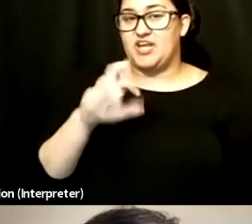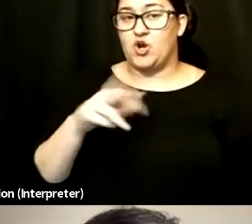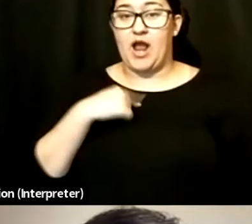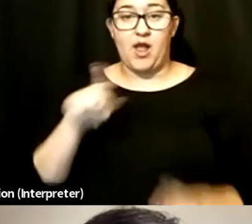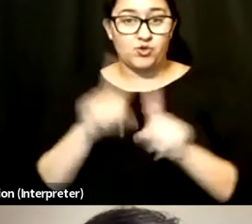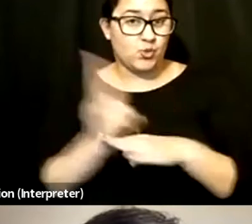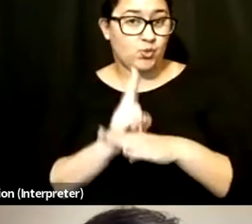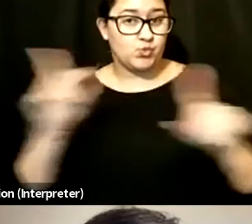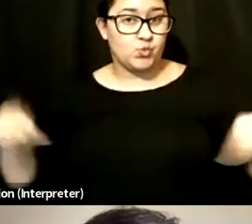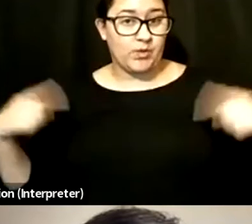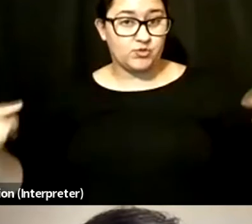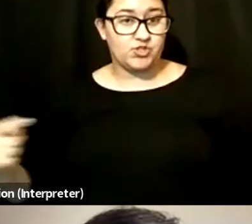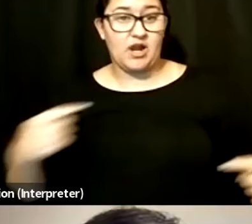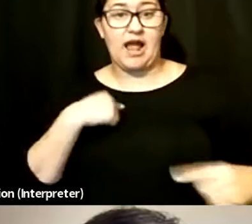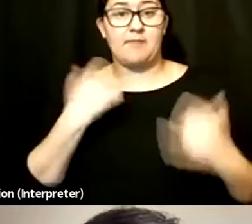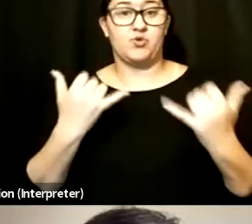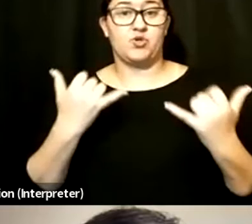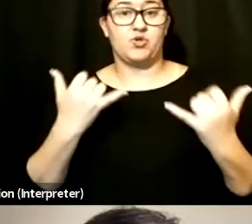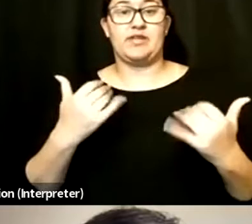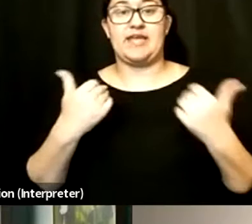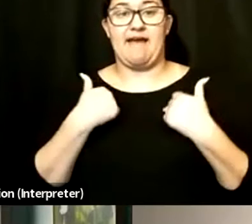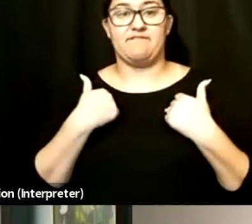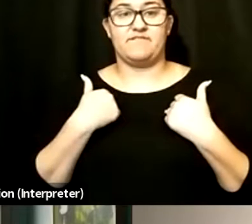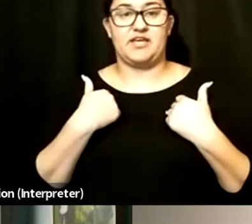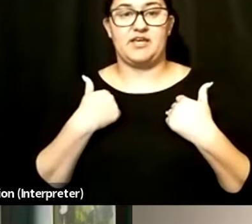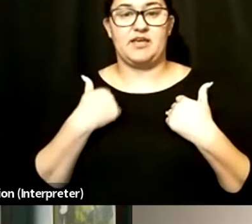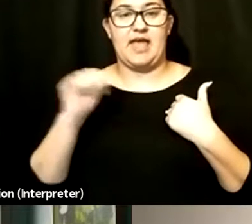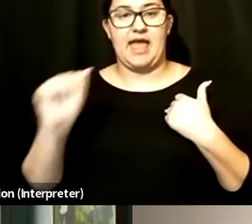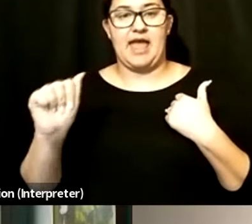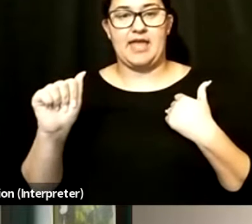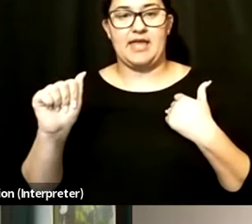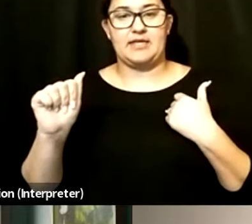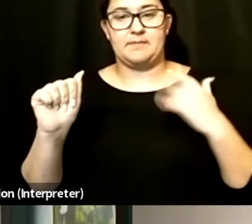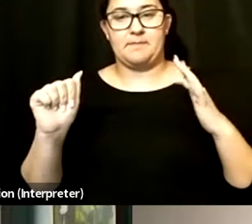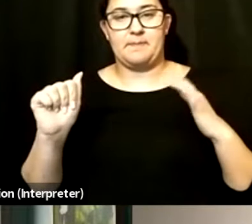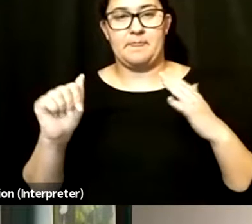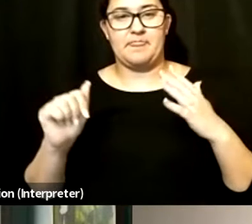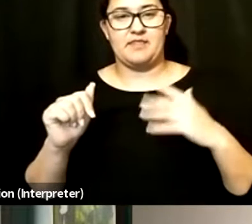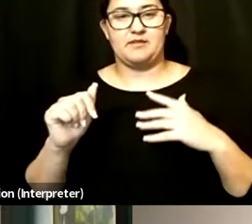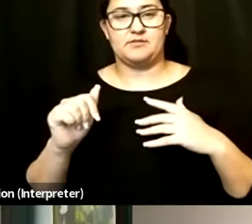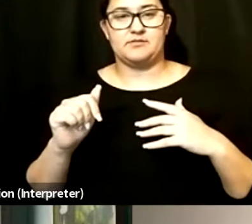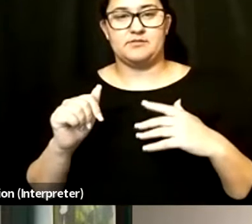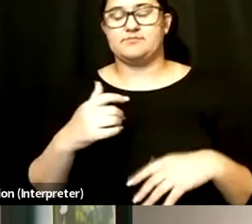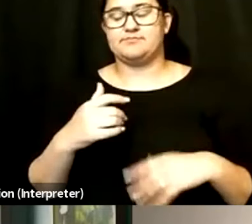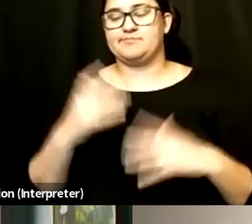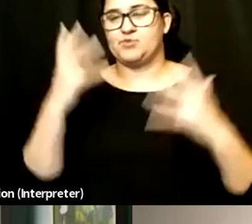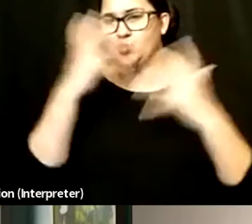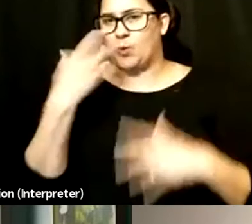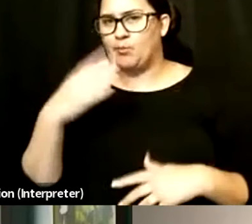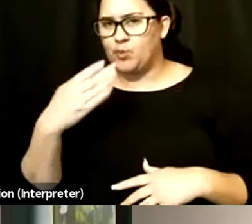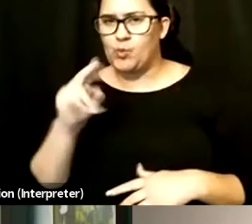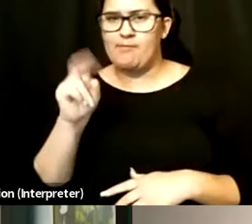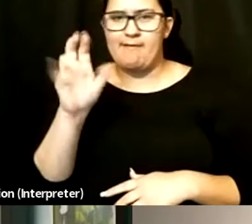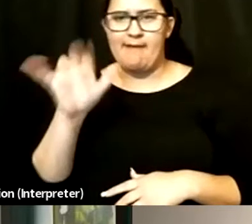I am currently wearing a navy blue top and navy blue sweater, and